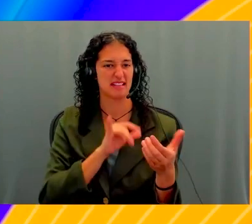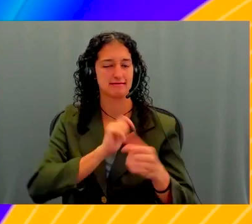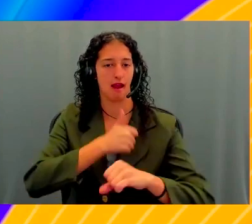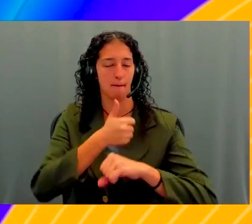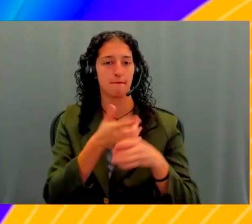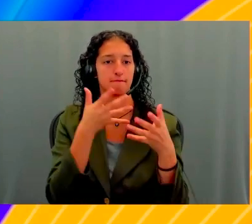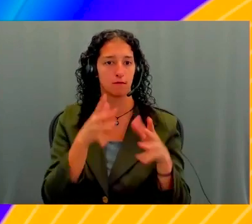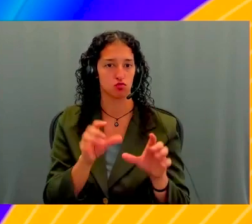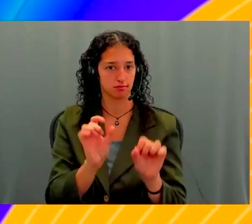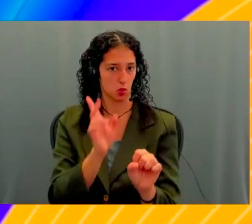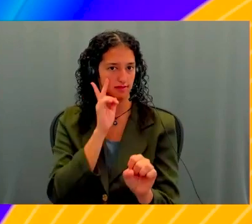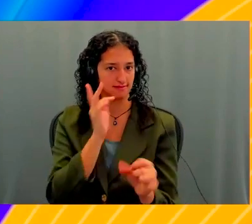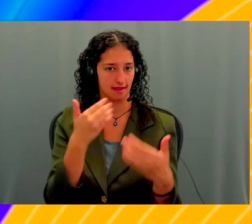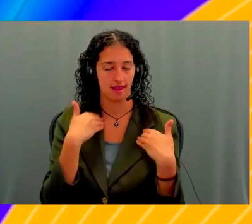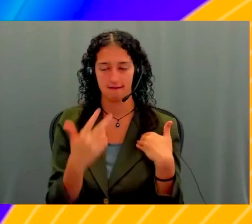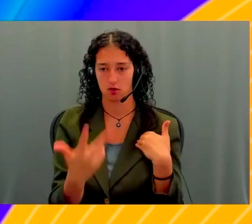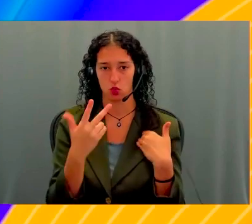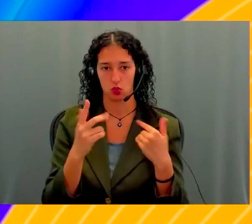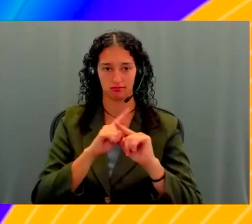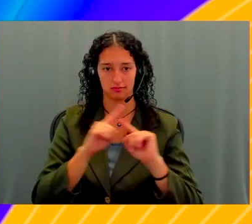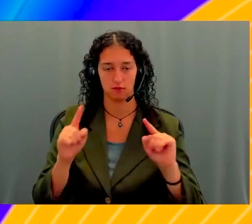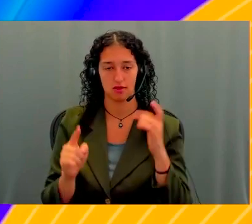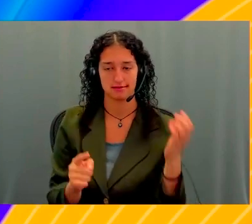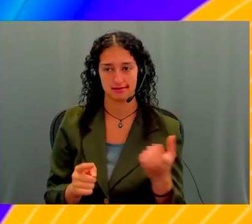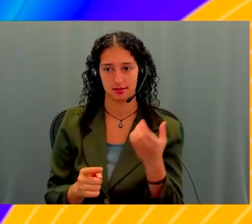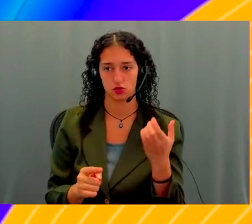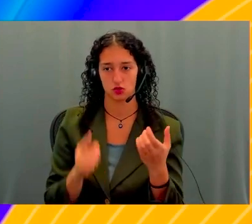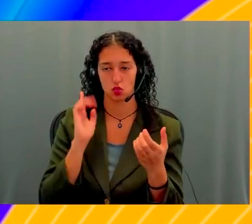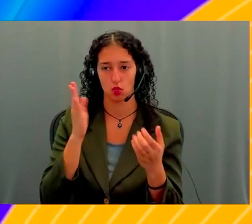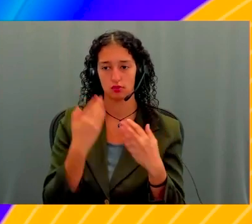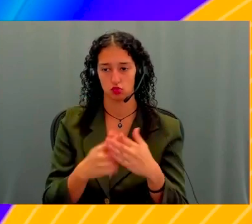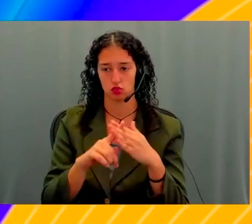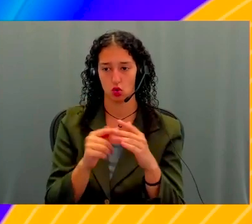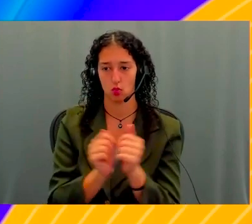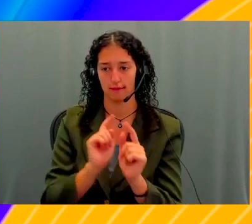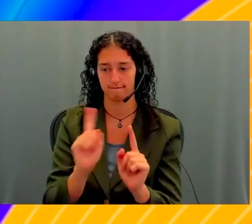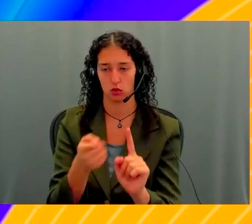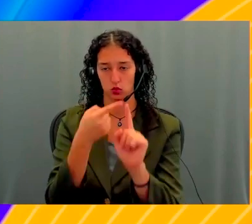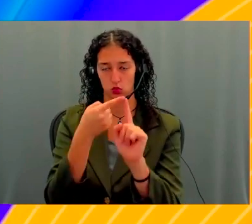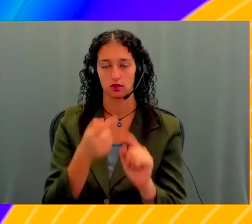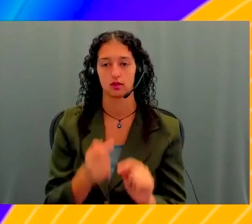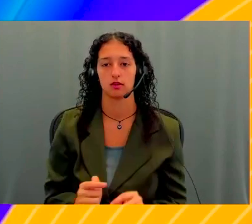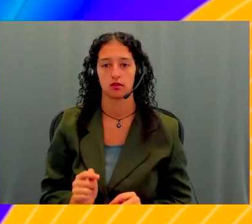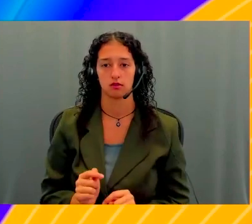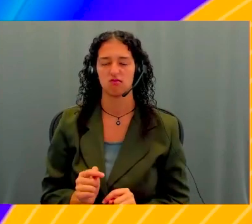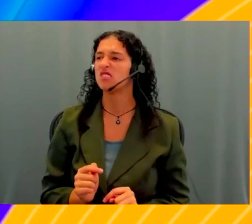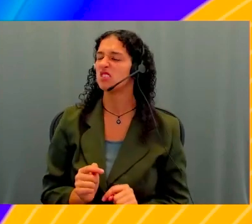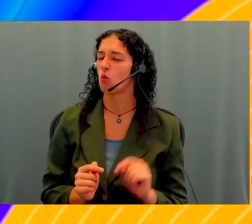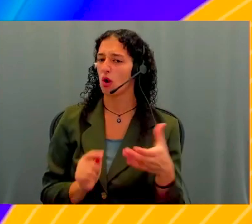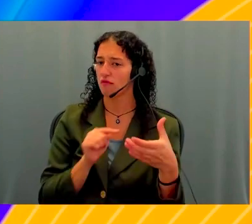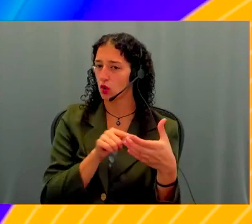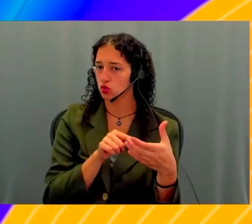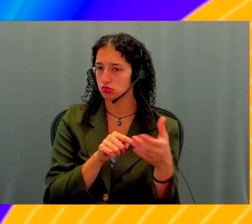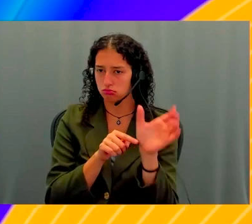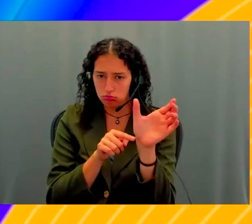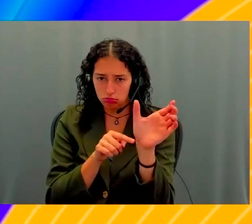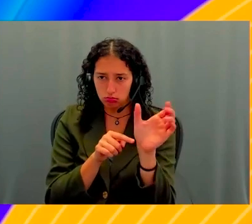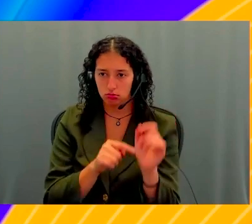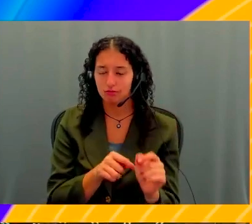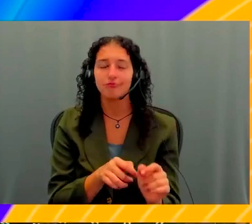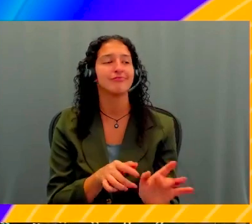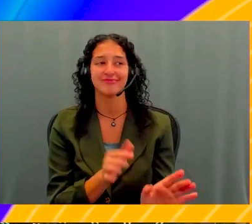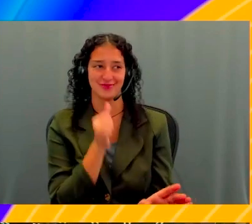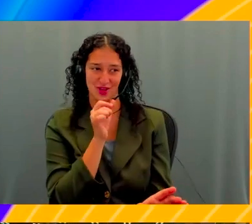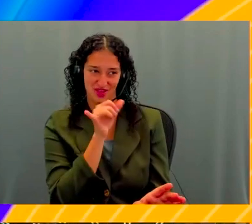got 3 sensors deployed. I'm going to start with the first one right here. Wait, is it one of these? It is. It's not one of these. This Oh, is